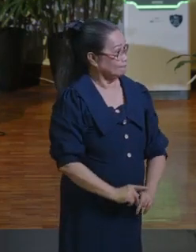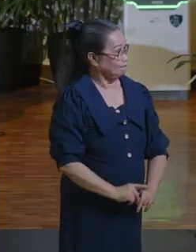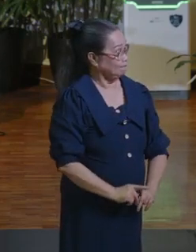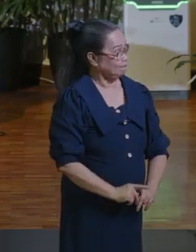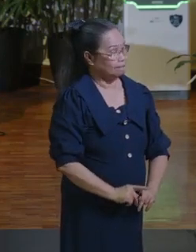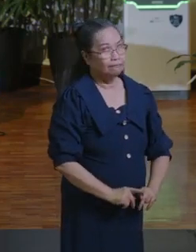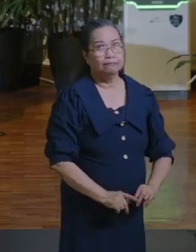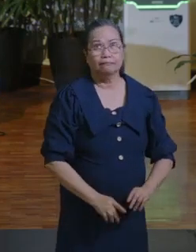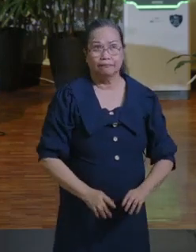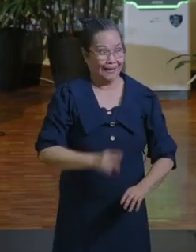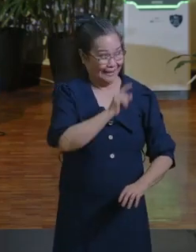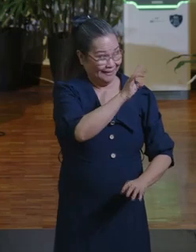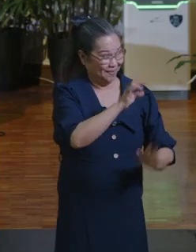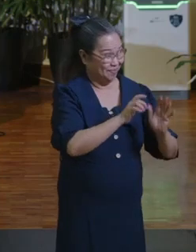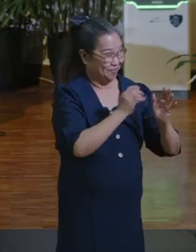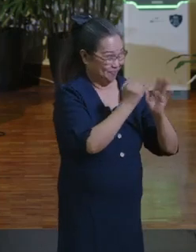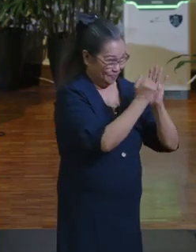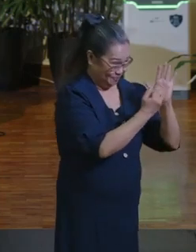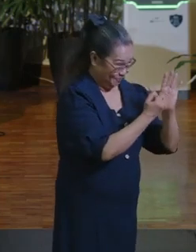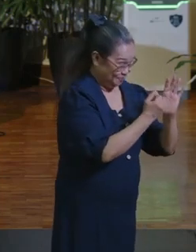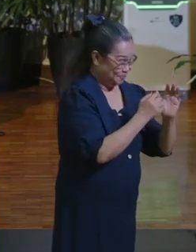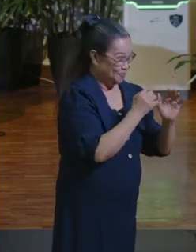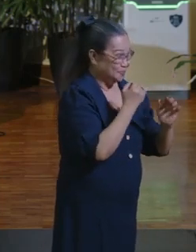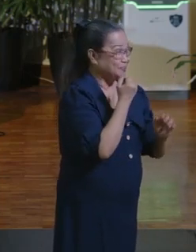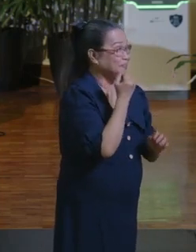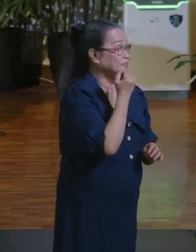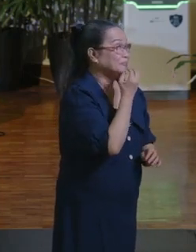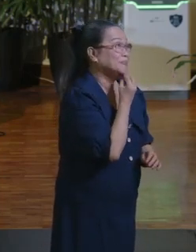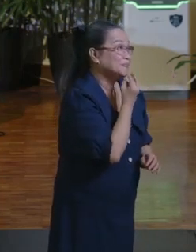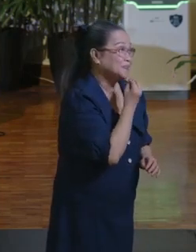thee, God, that I am a Jew,